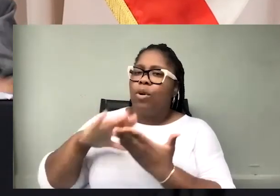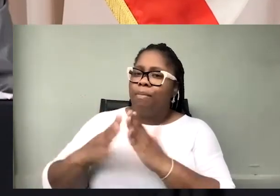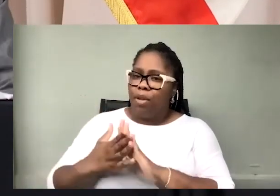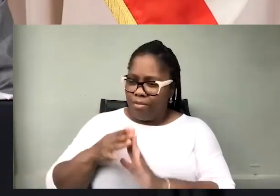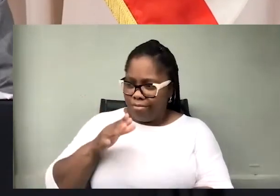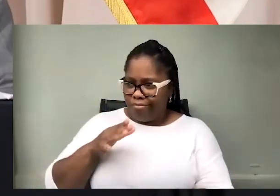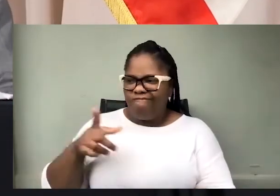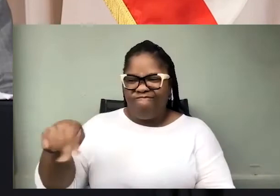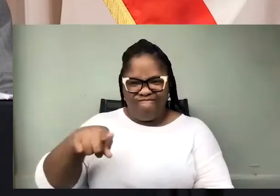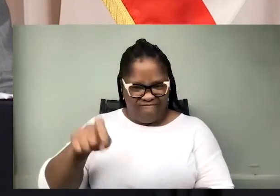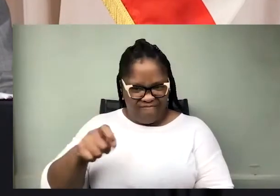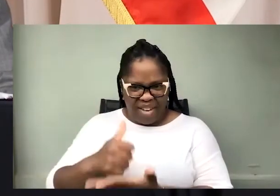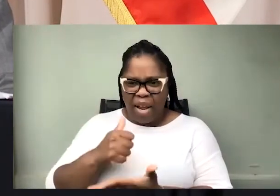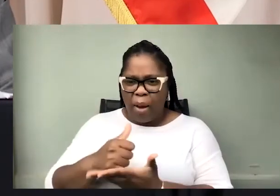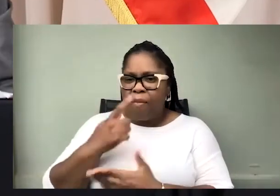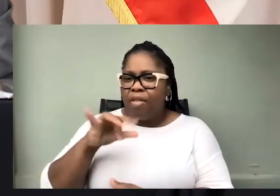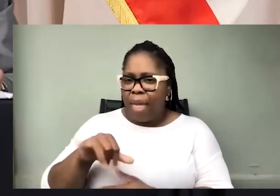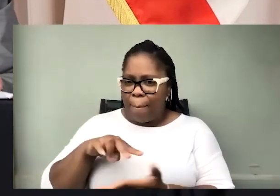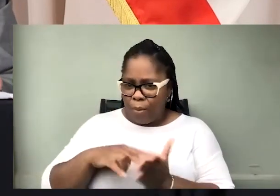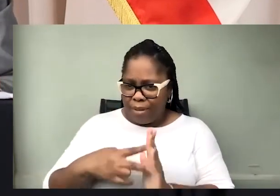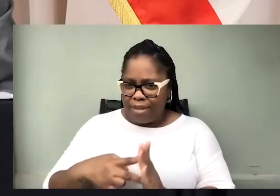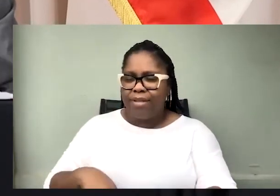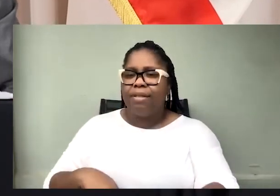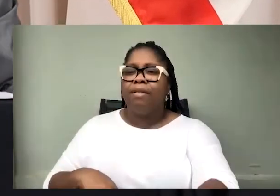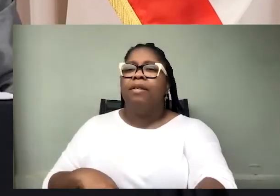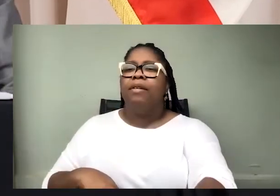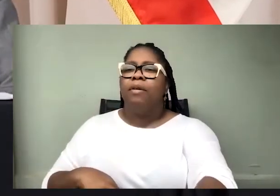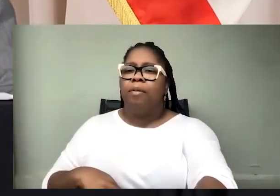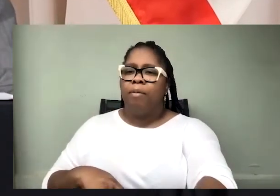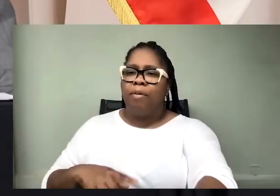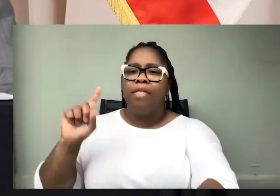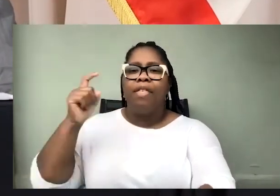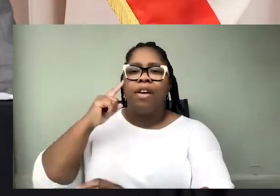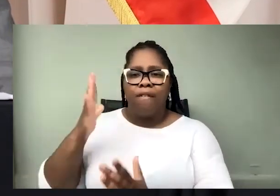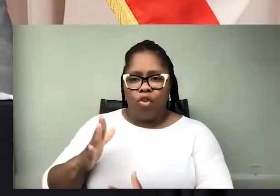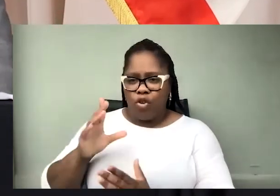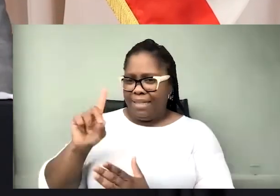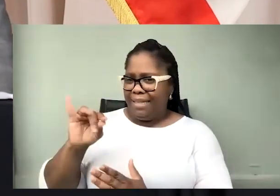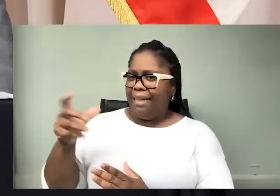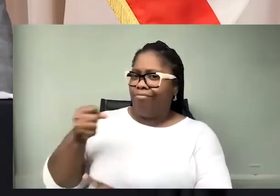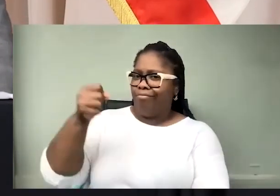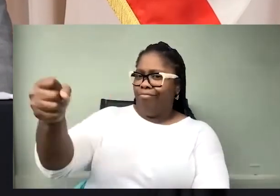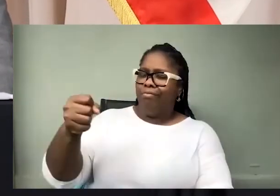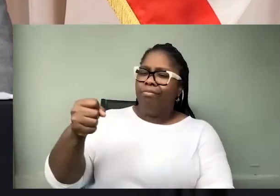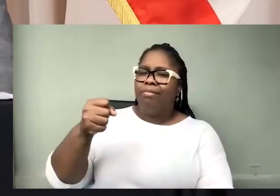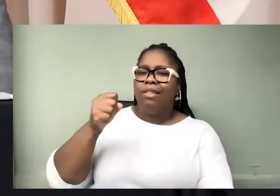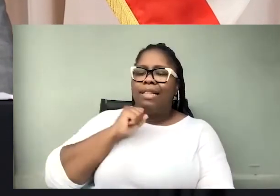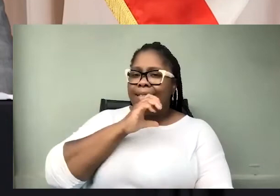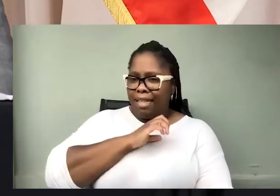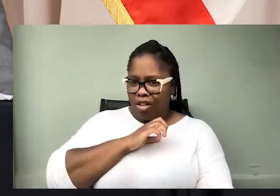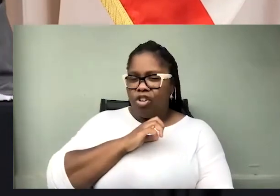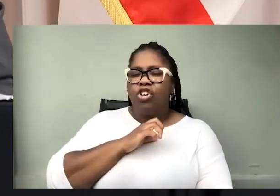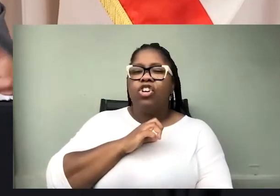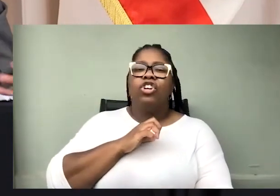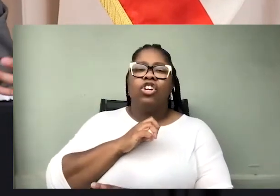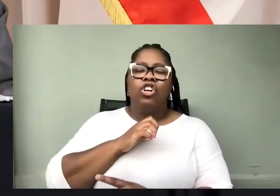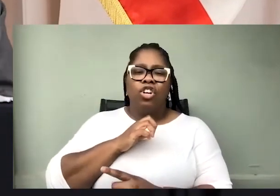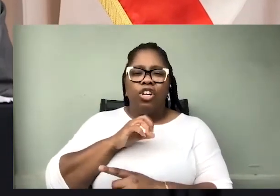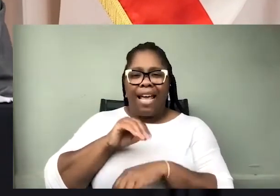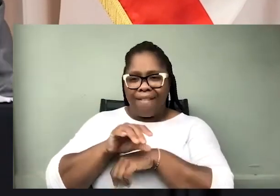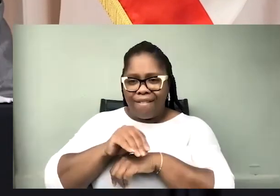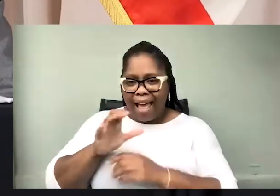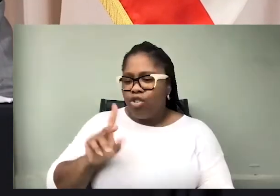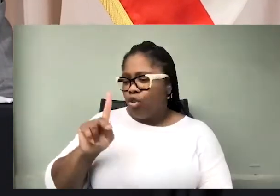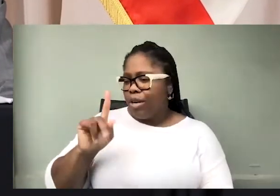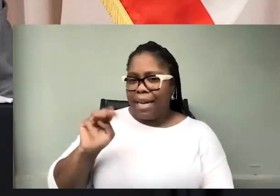might need help in these types of areas. And the governor did appoint a senior advisor on aging, disability, and Alzheimer's, Kimberly McCoy, and I know this is a top